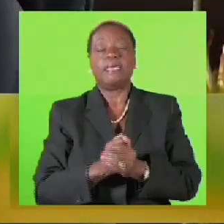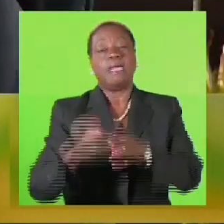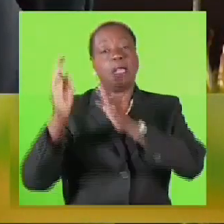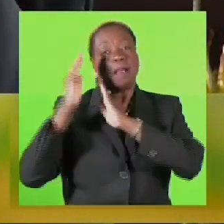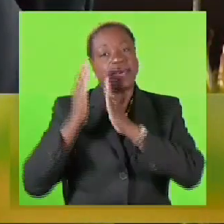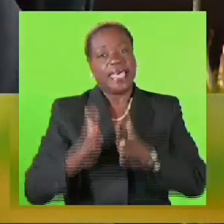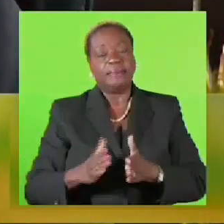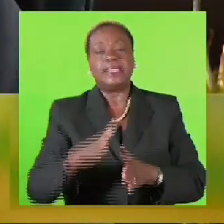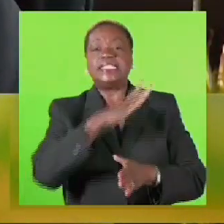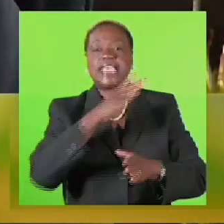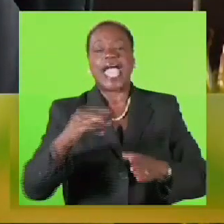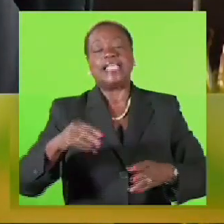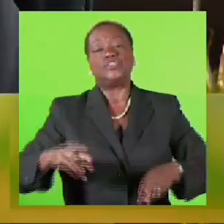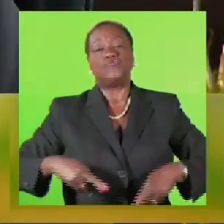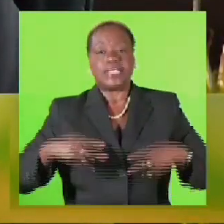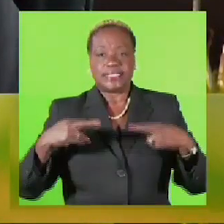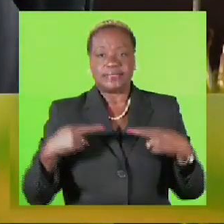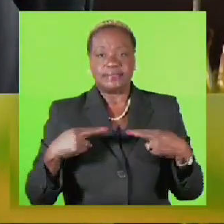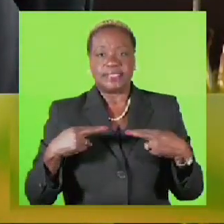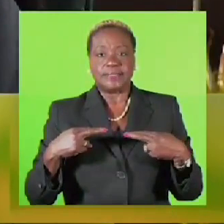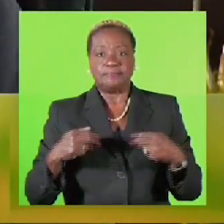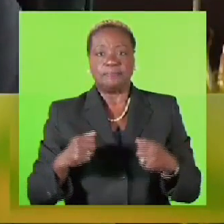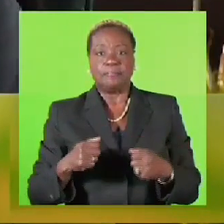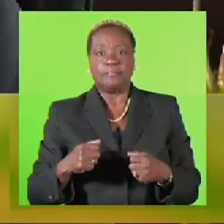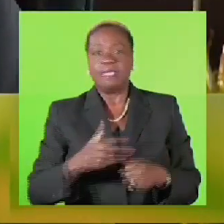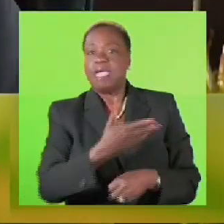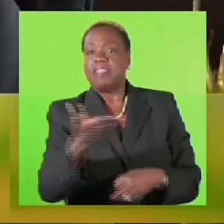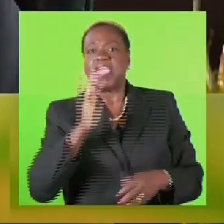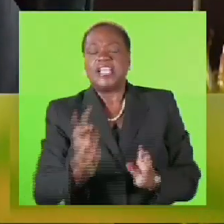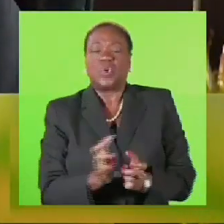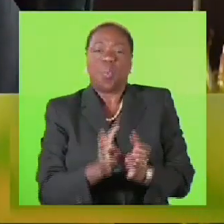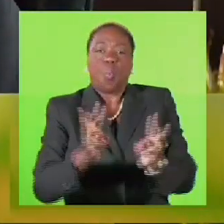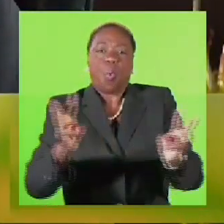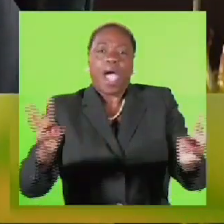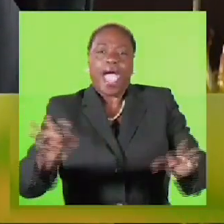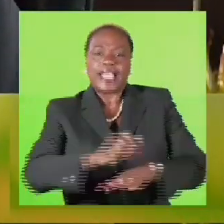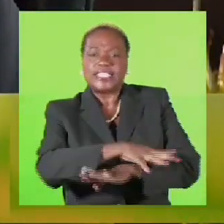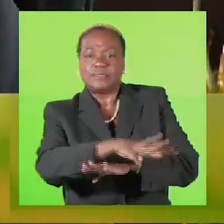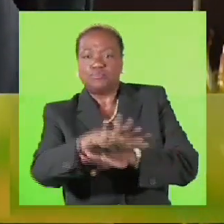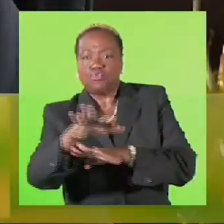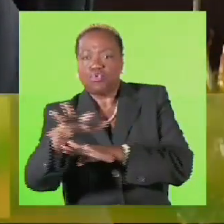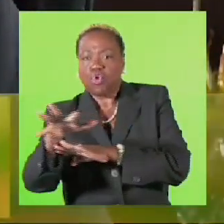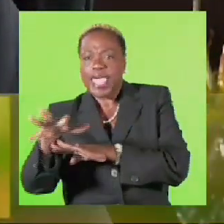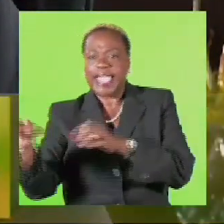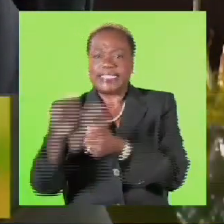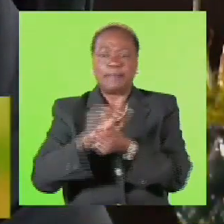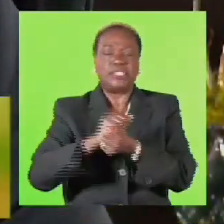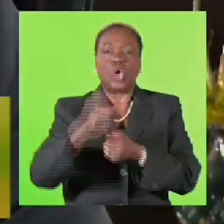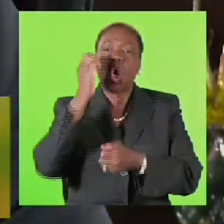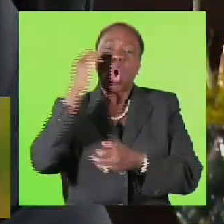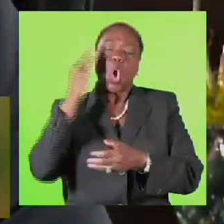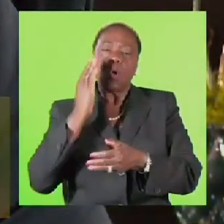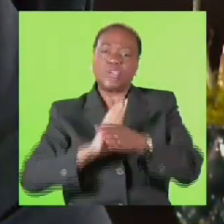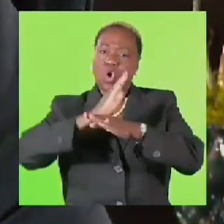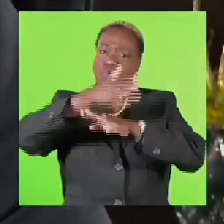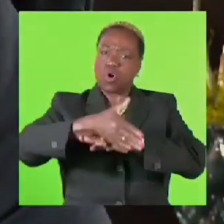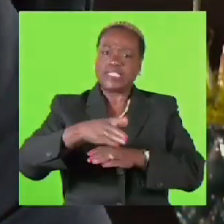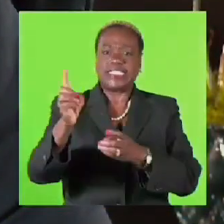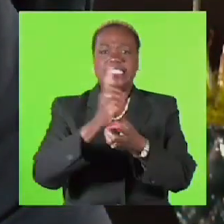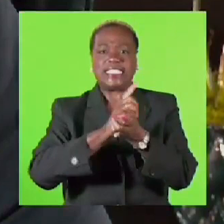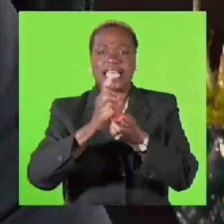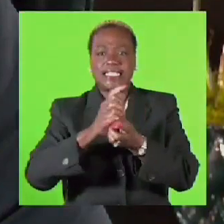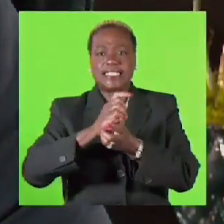Fellow Bahamians and residents, there is widespread damage to homes across the disaster